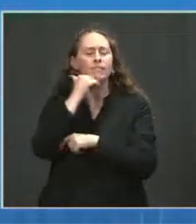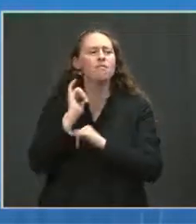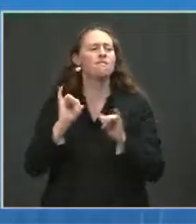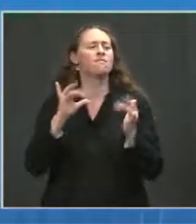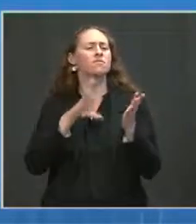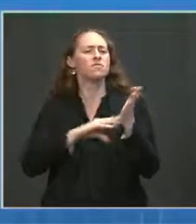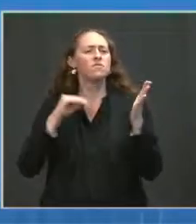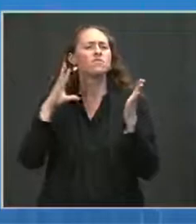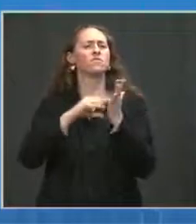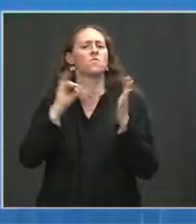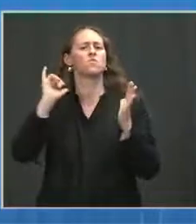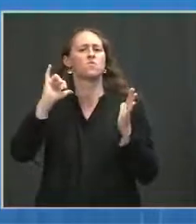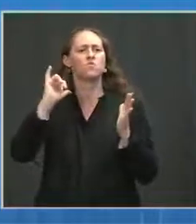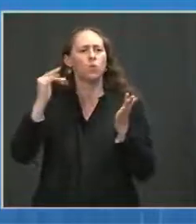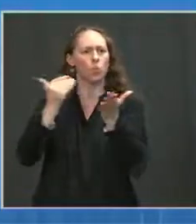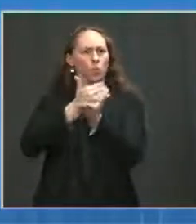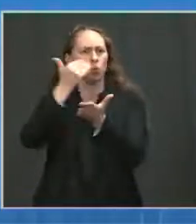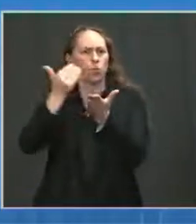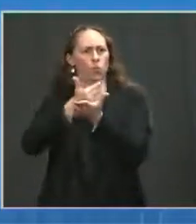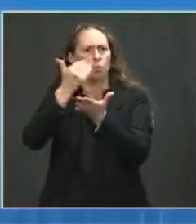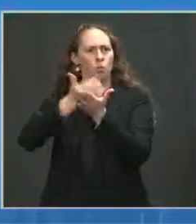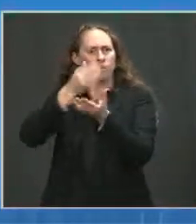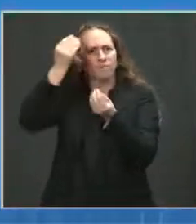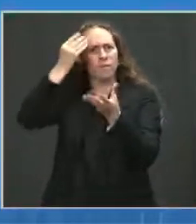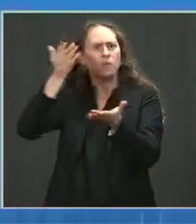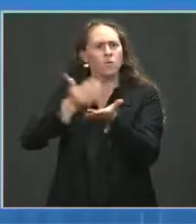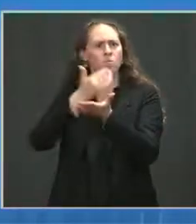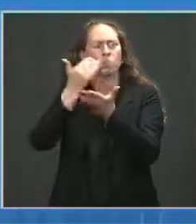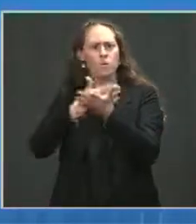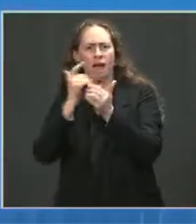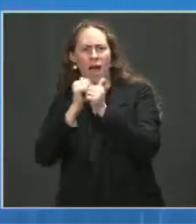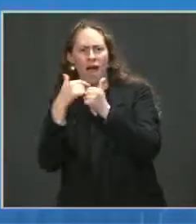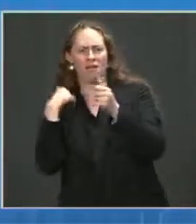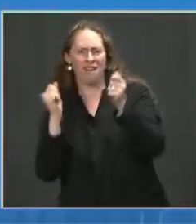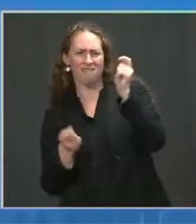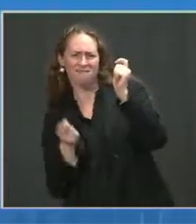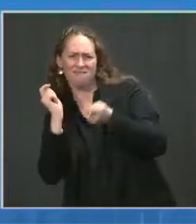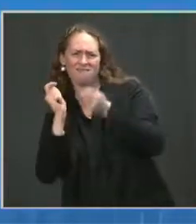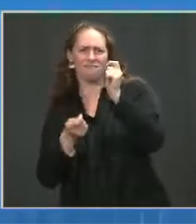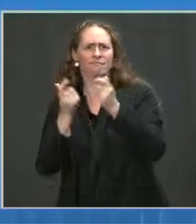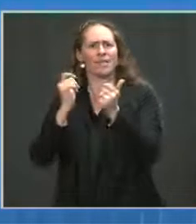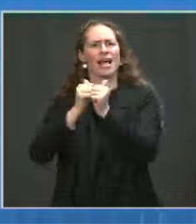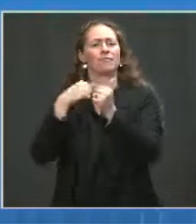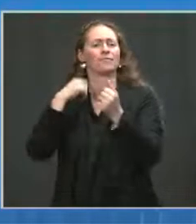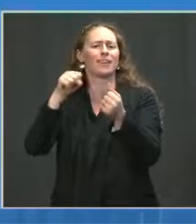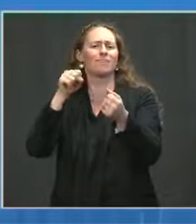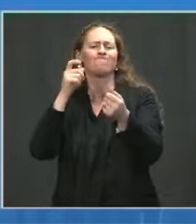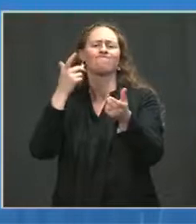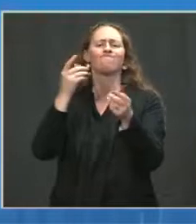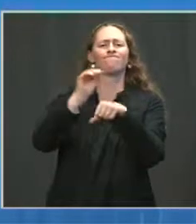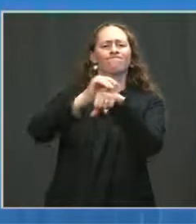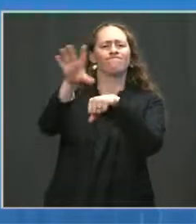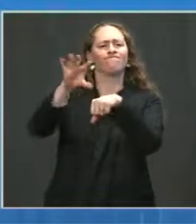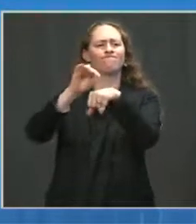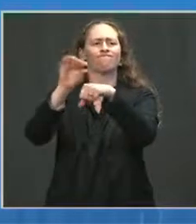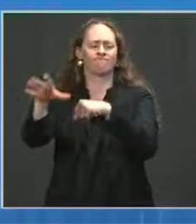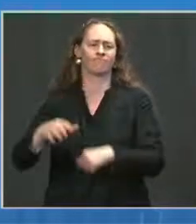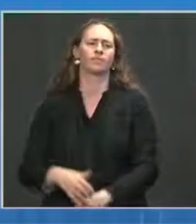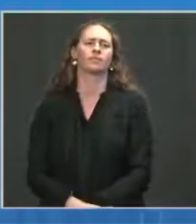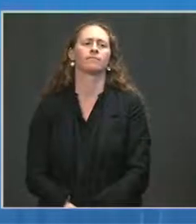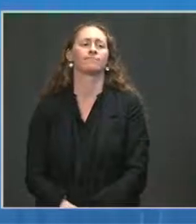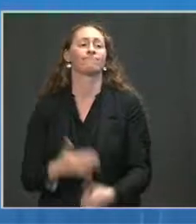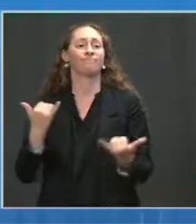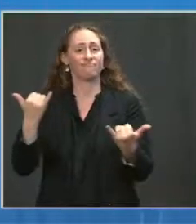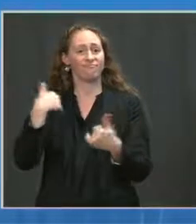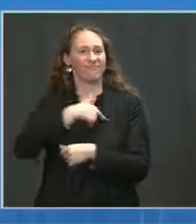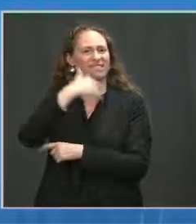science and use this evidence to update our recommendations. Because of what we now know about the Delta variant